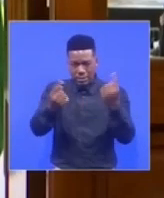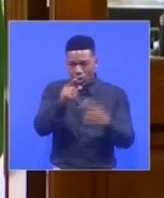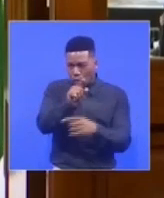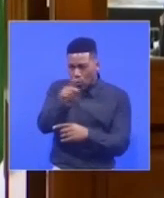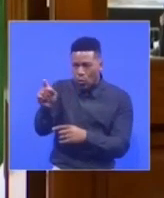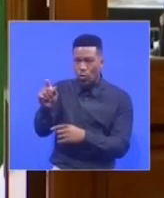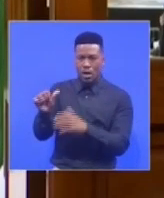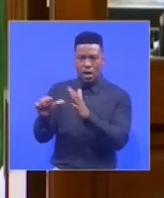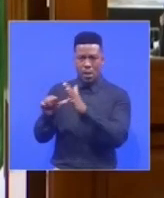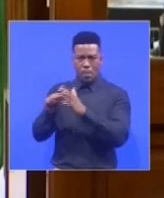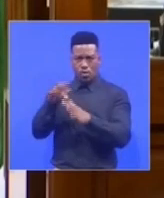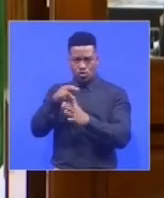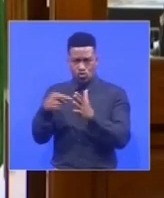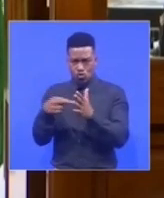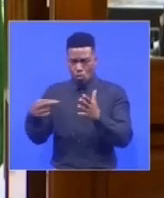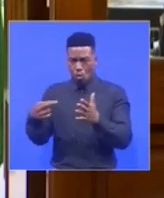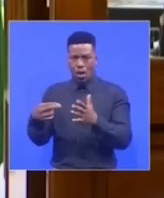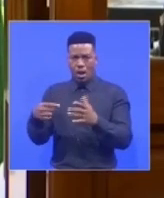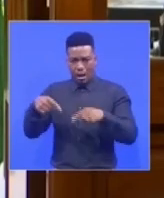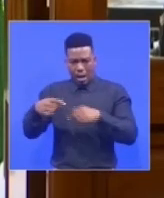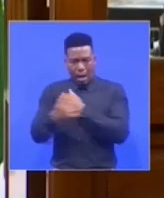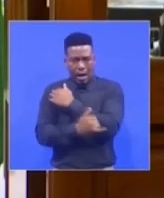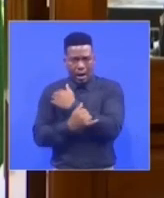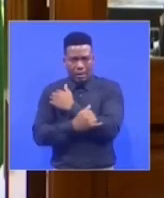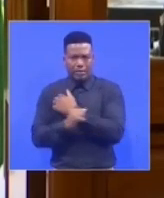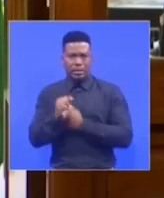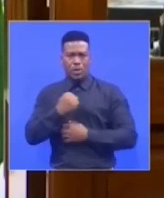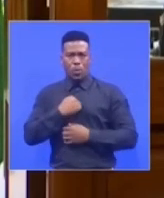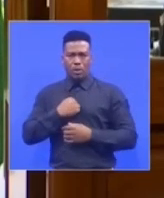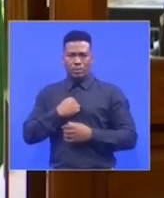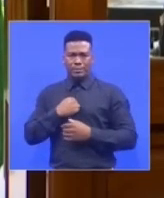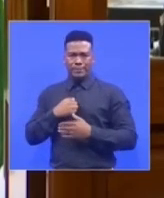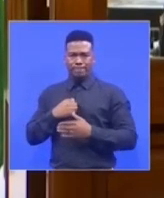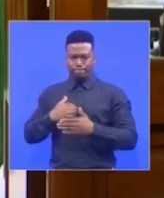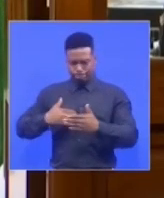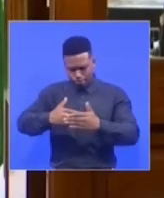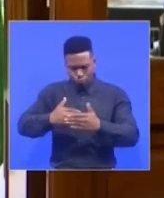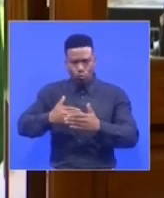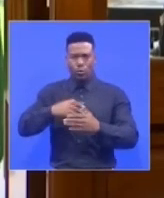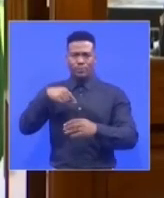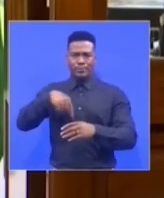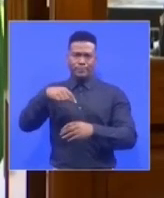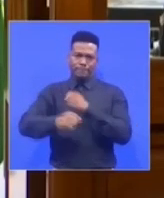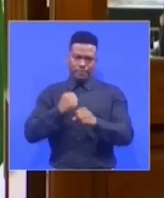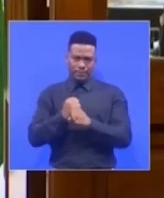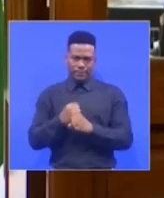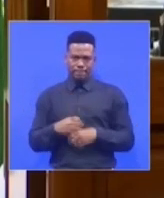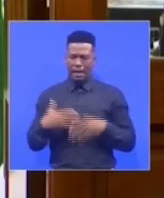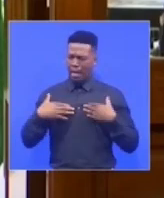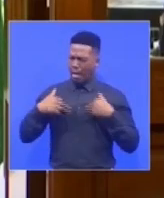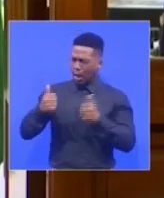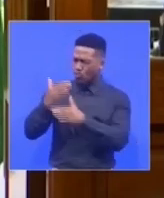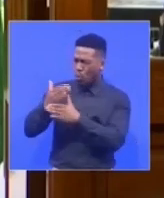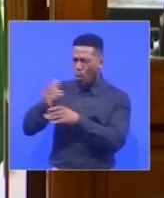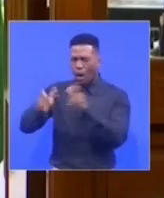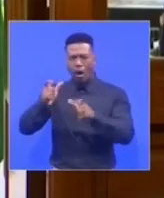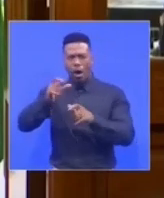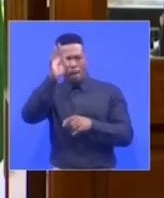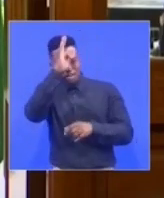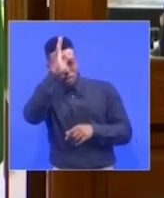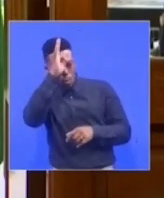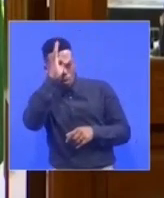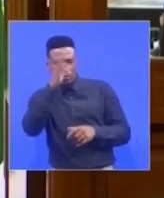important role in our country throughout this year. Health workers, law enforcement